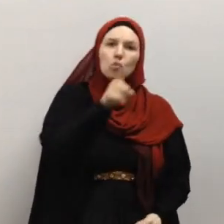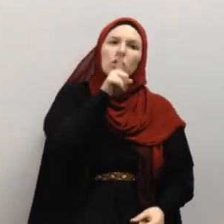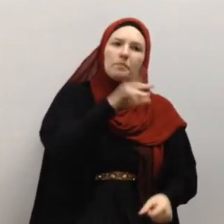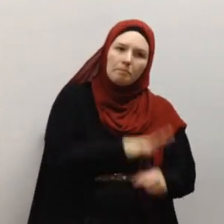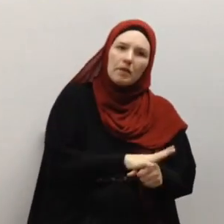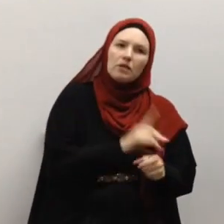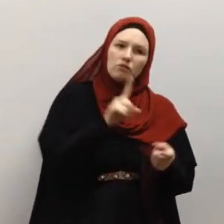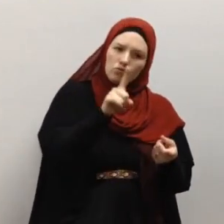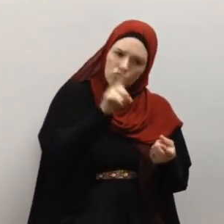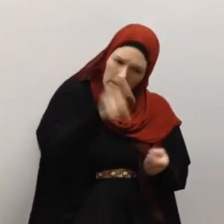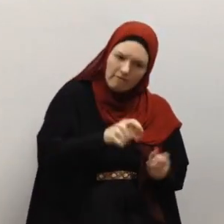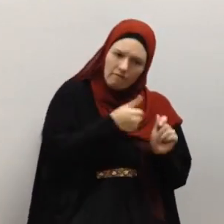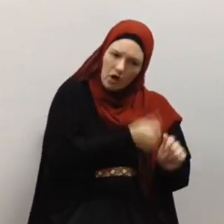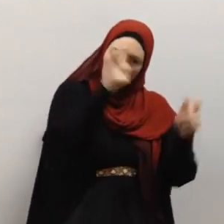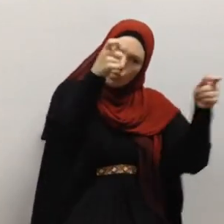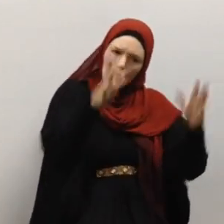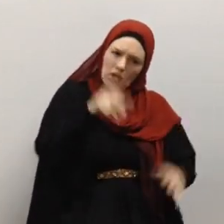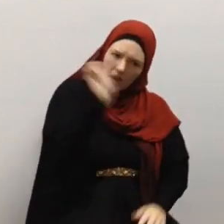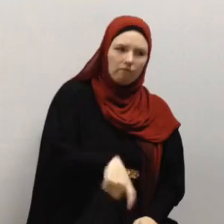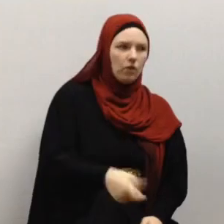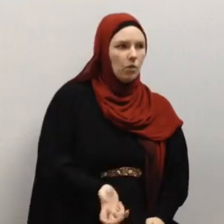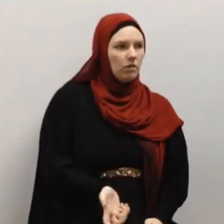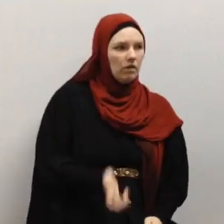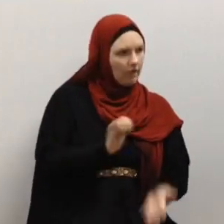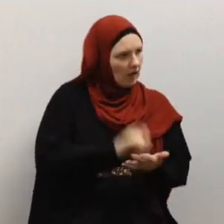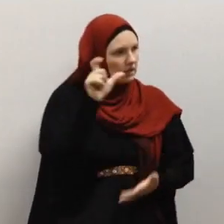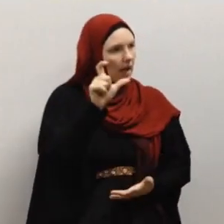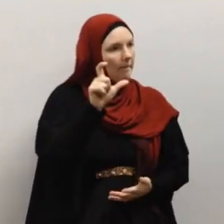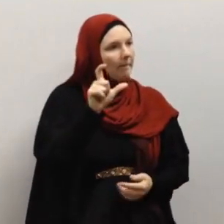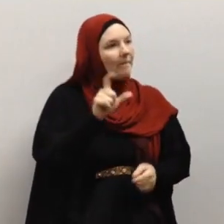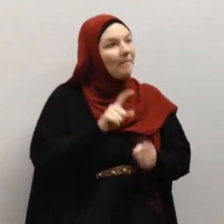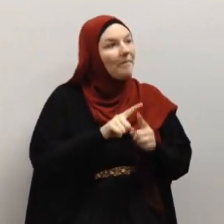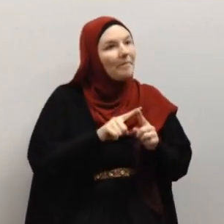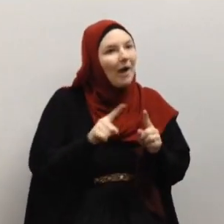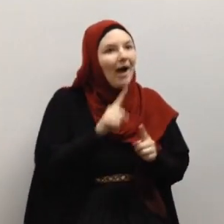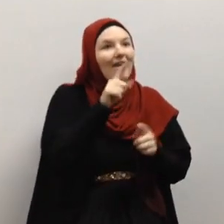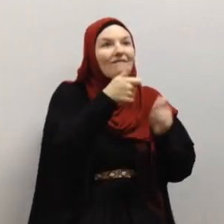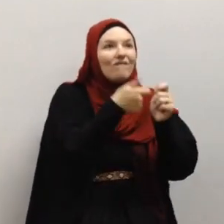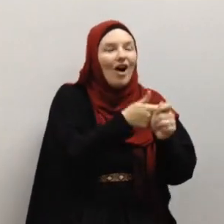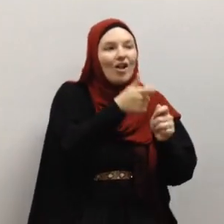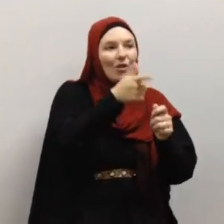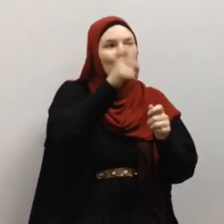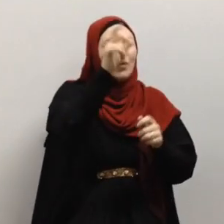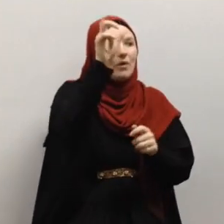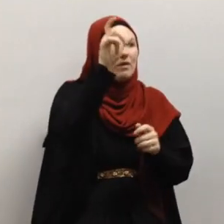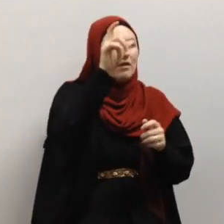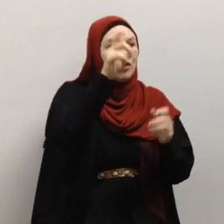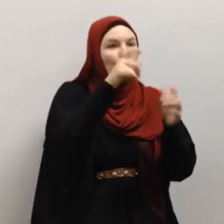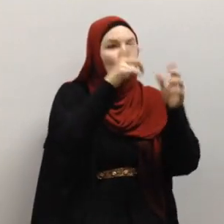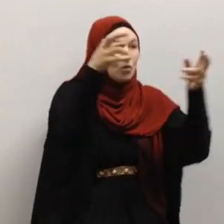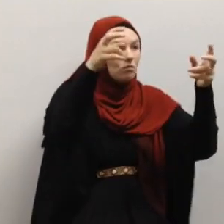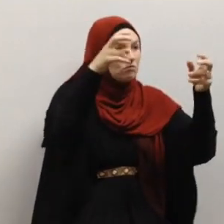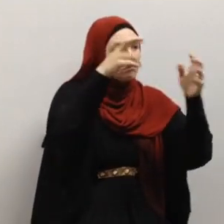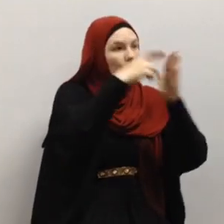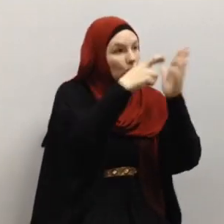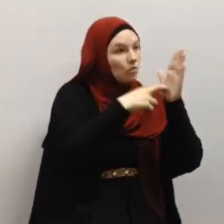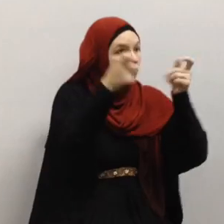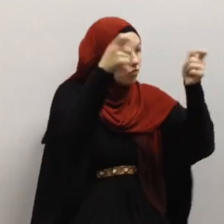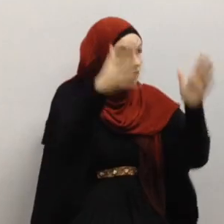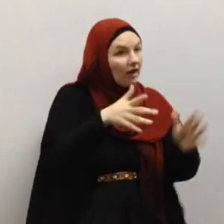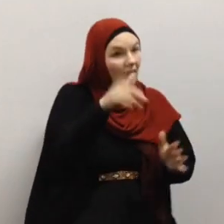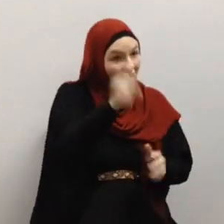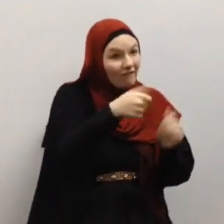that follows my faith and follows my guidance and follows Allah's light and